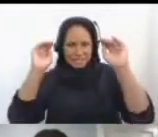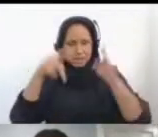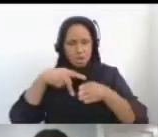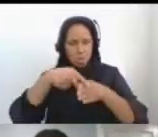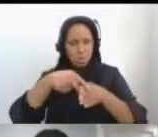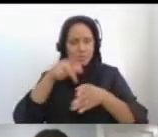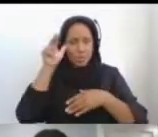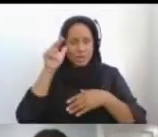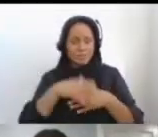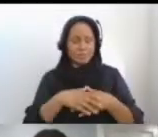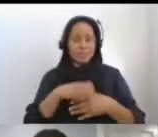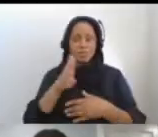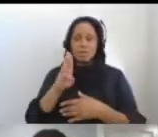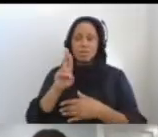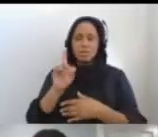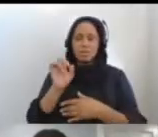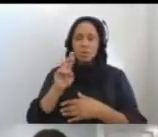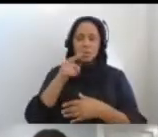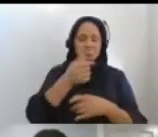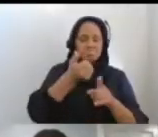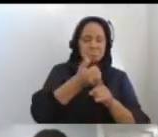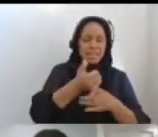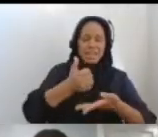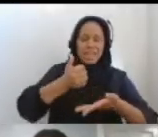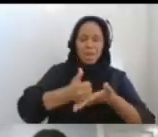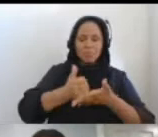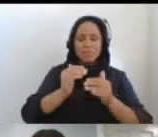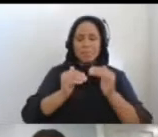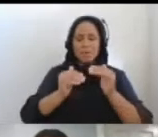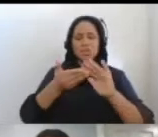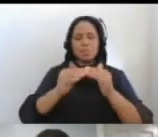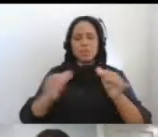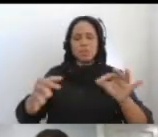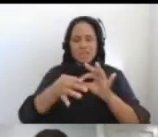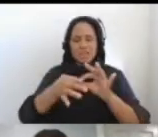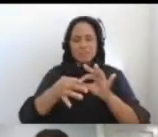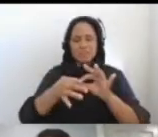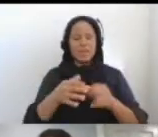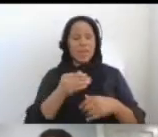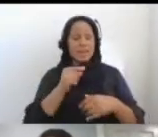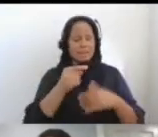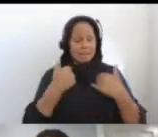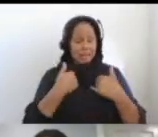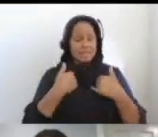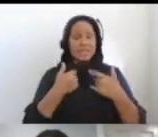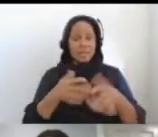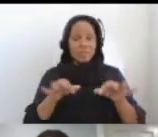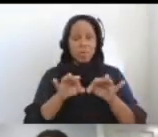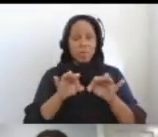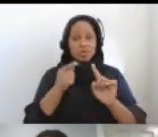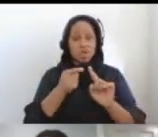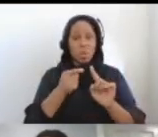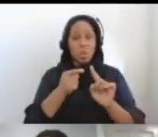community relationships. And the broker has another really important goal, and that is to make